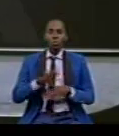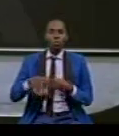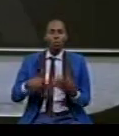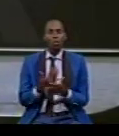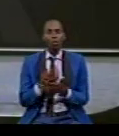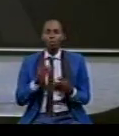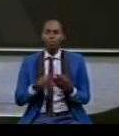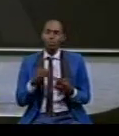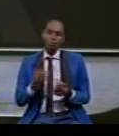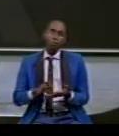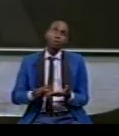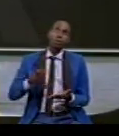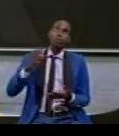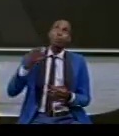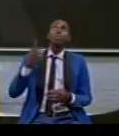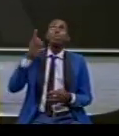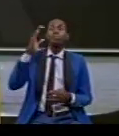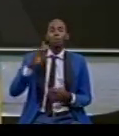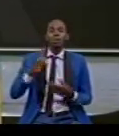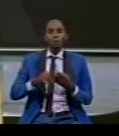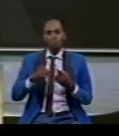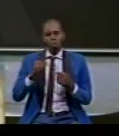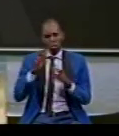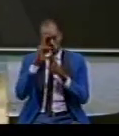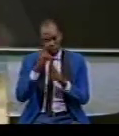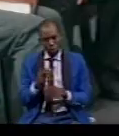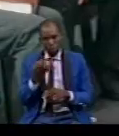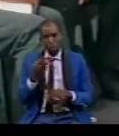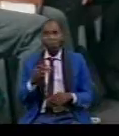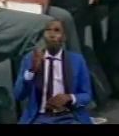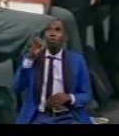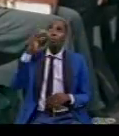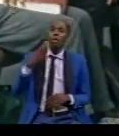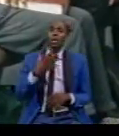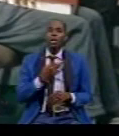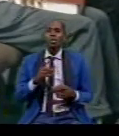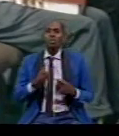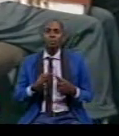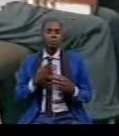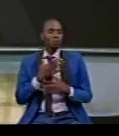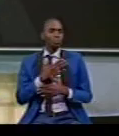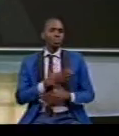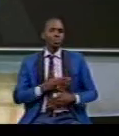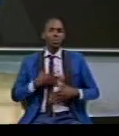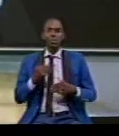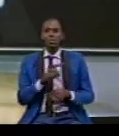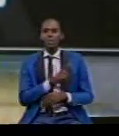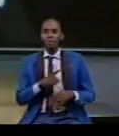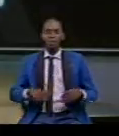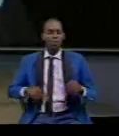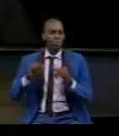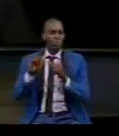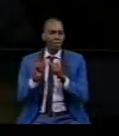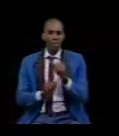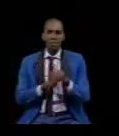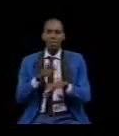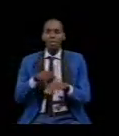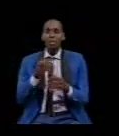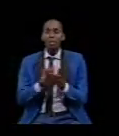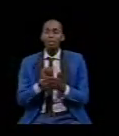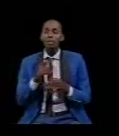our sick people here tonight in Jesus' name. The mention of his